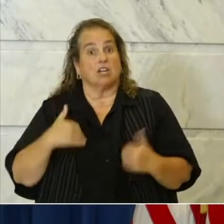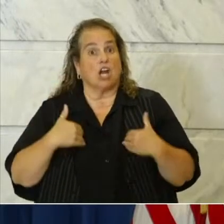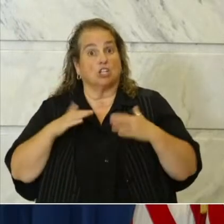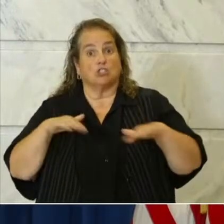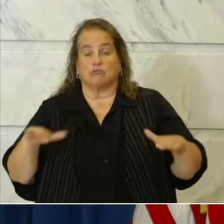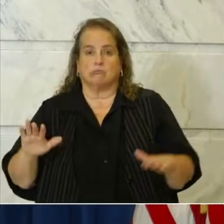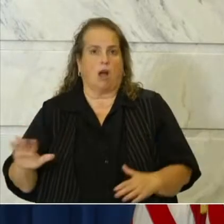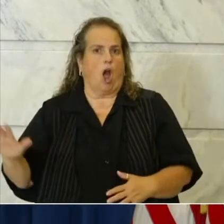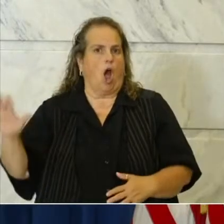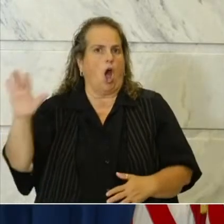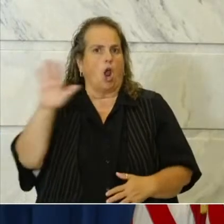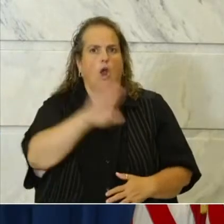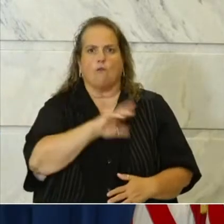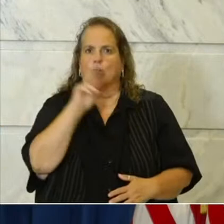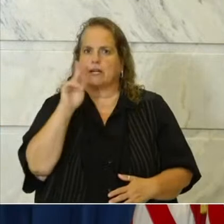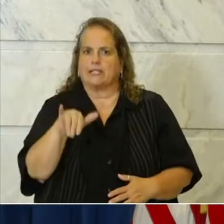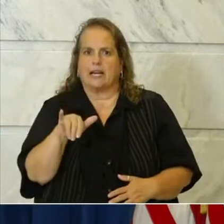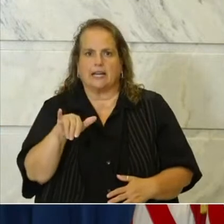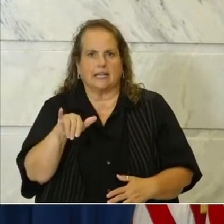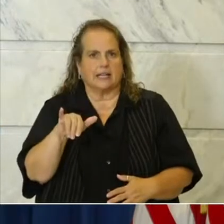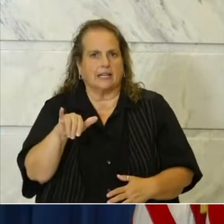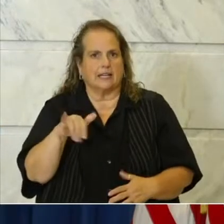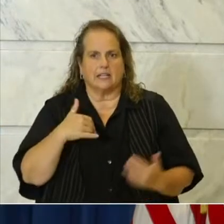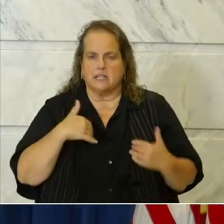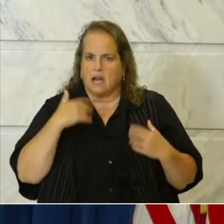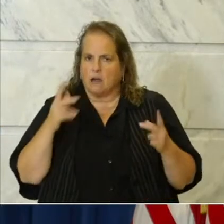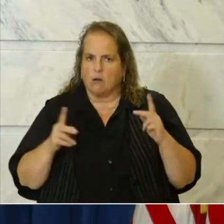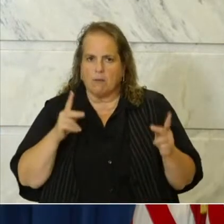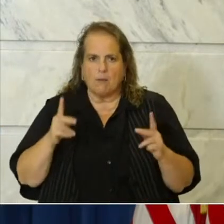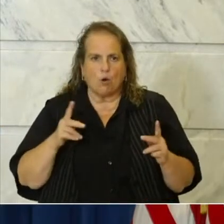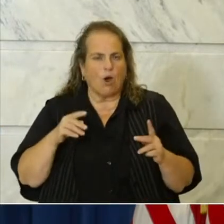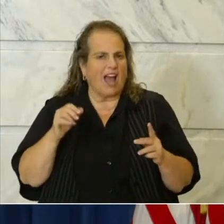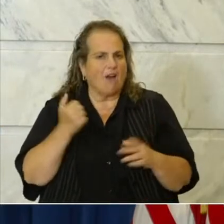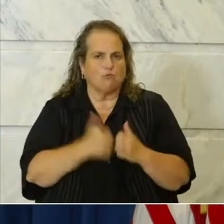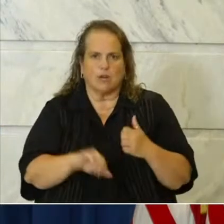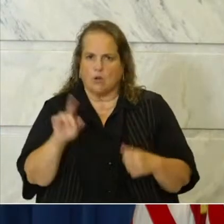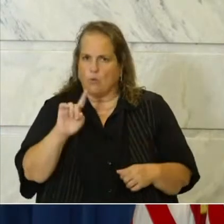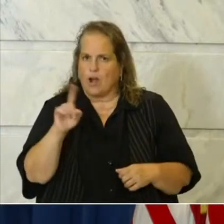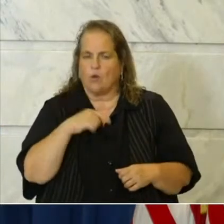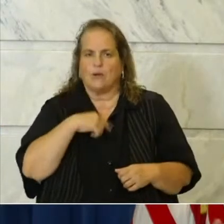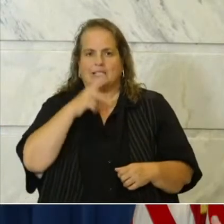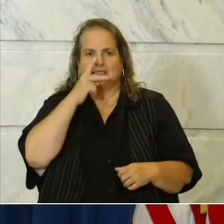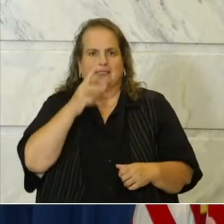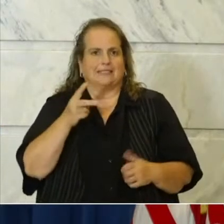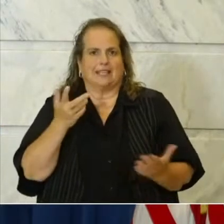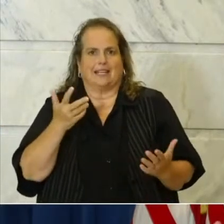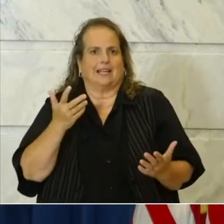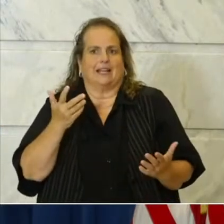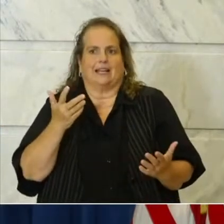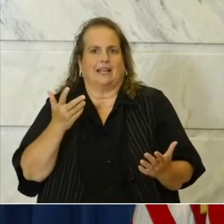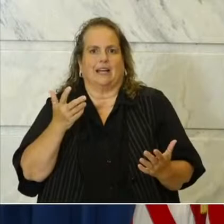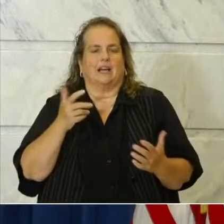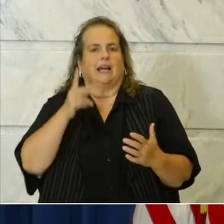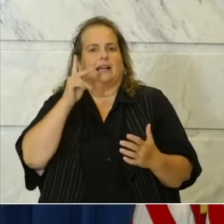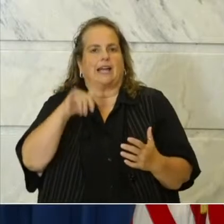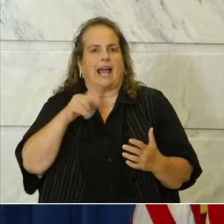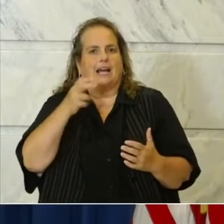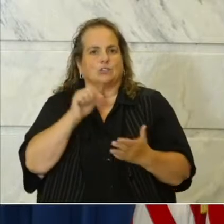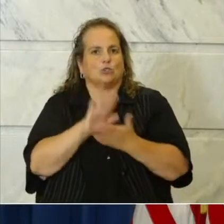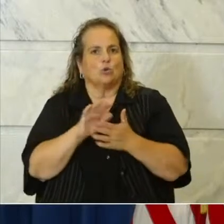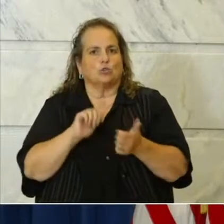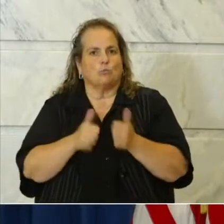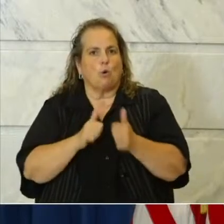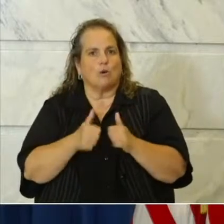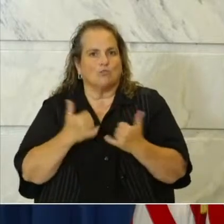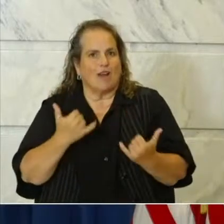children everywhere. We're seeing cases in young people everywhere. We're seeing, just take sports and high school sports and the